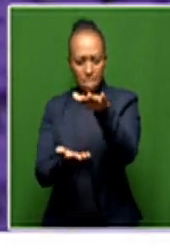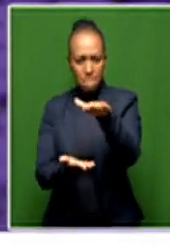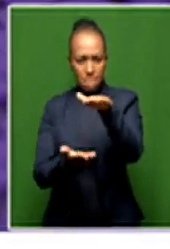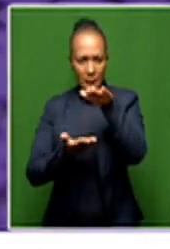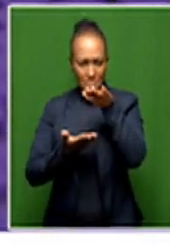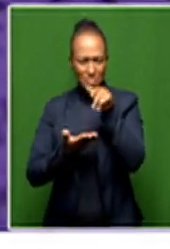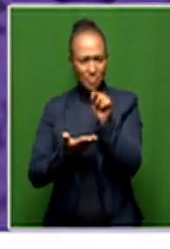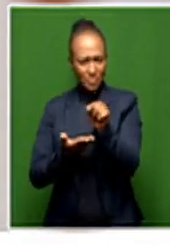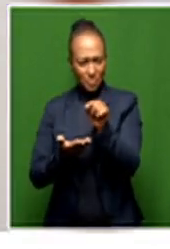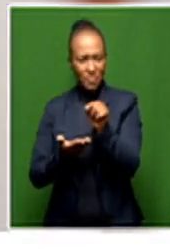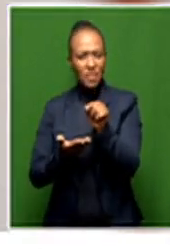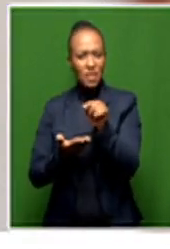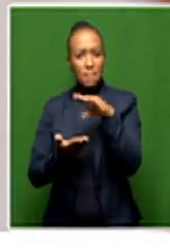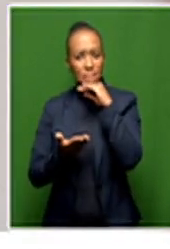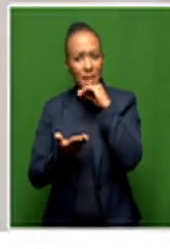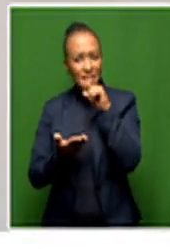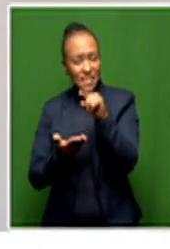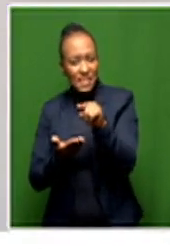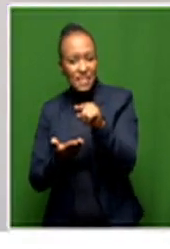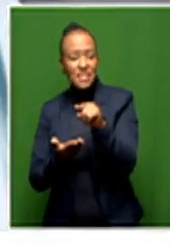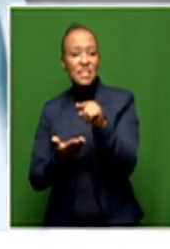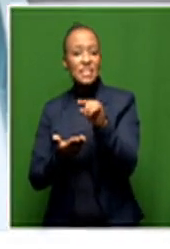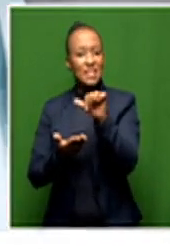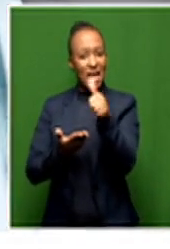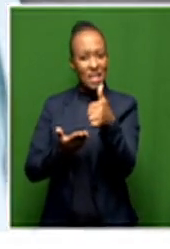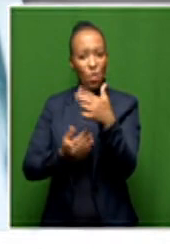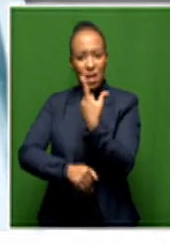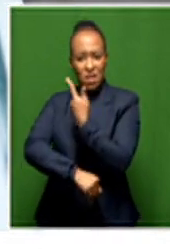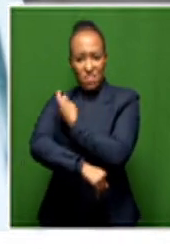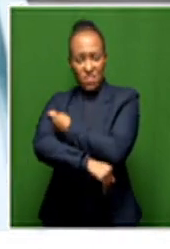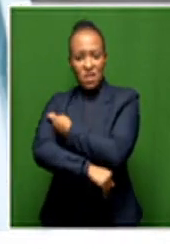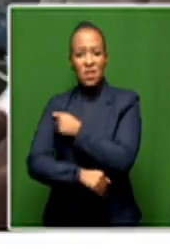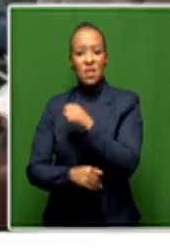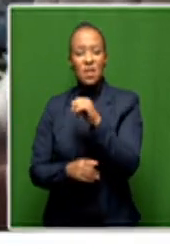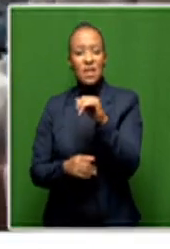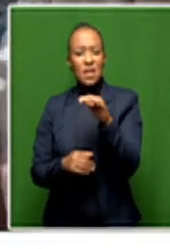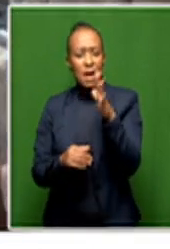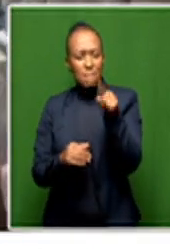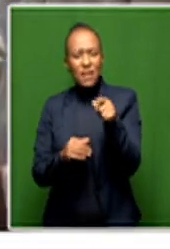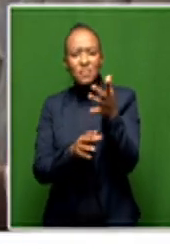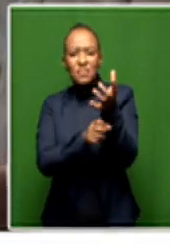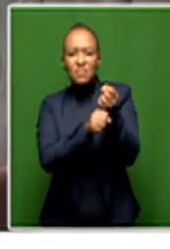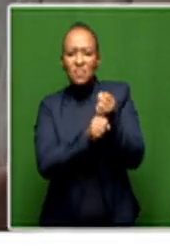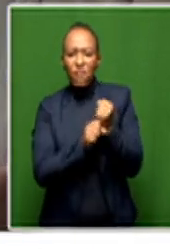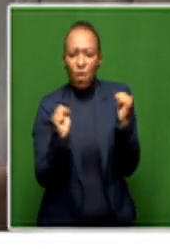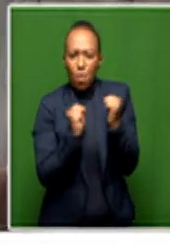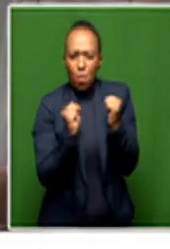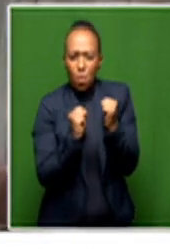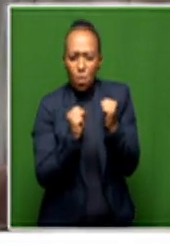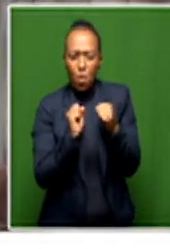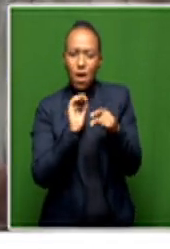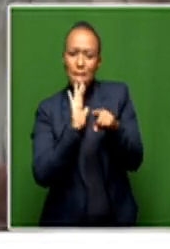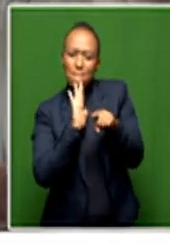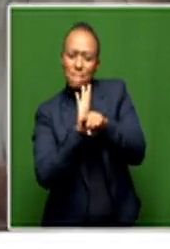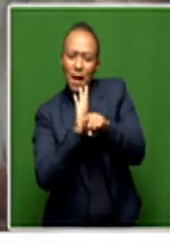Pfizer vaccine, but this is that vaccine, the infamous vaccine that needs to be stored at something like, what is it,